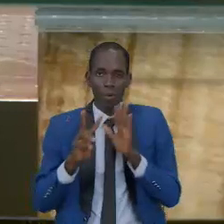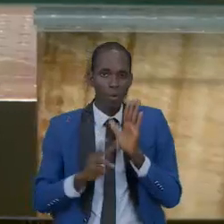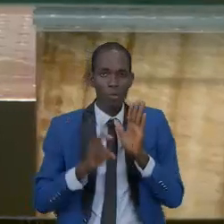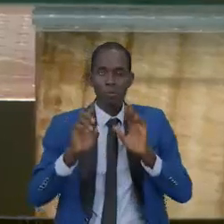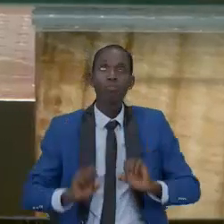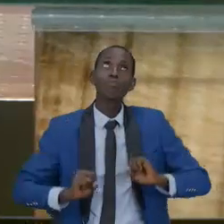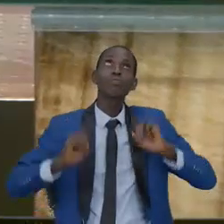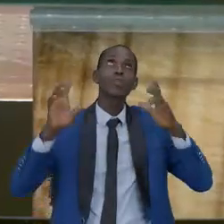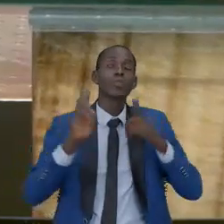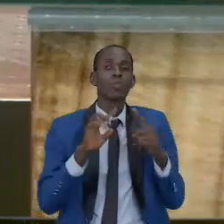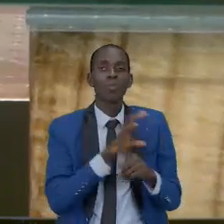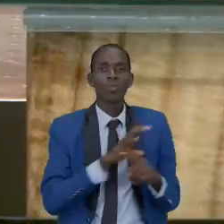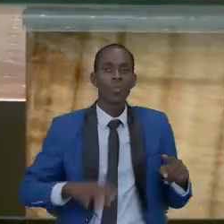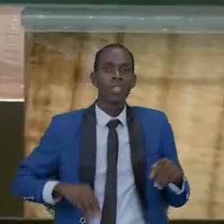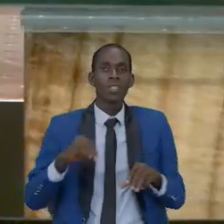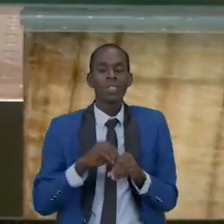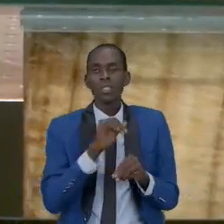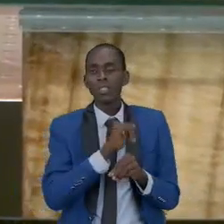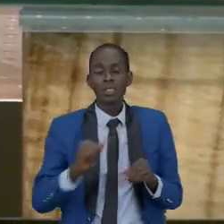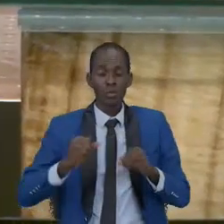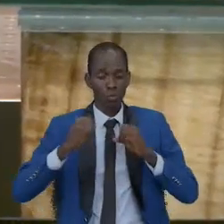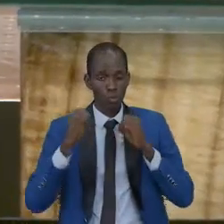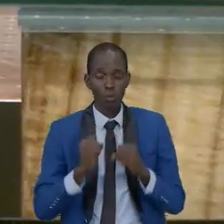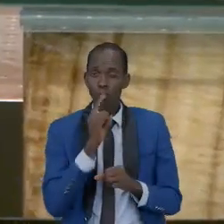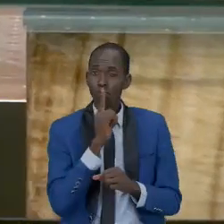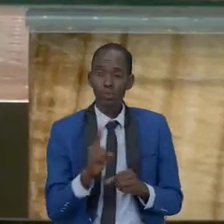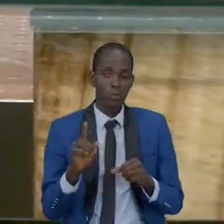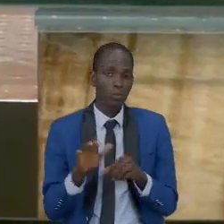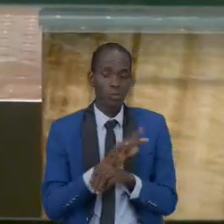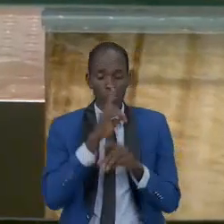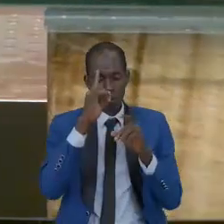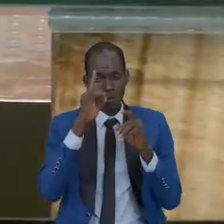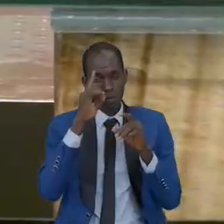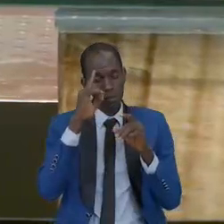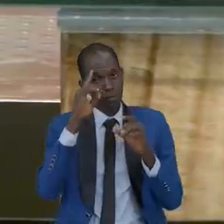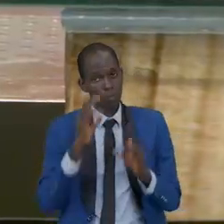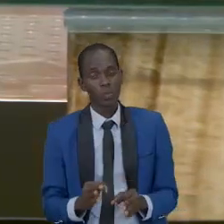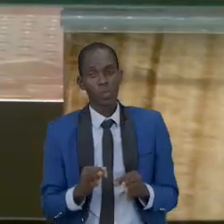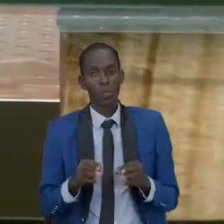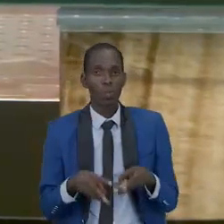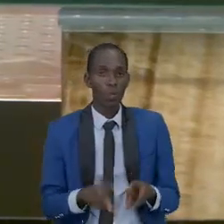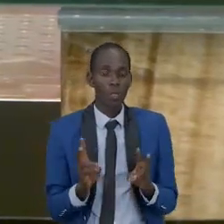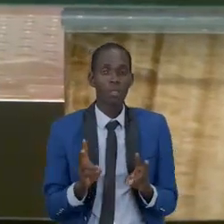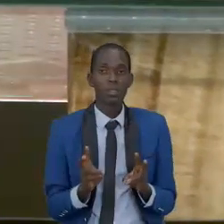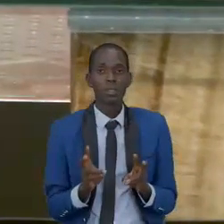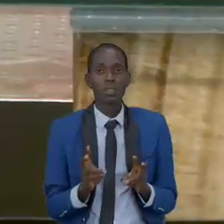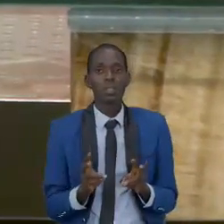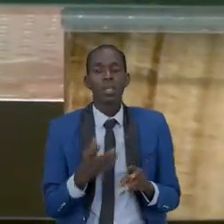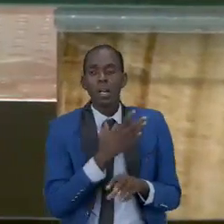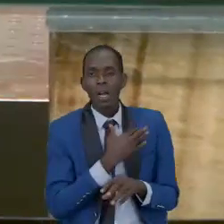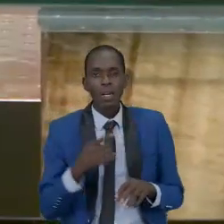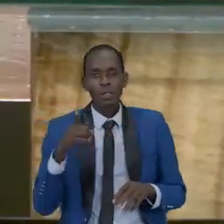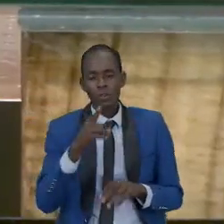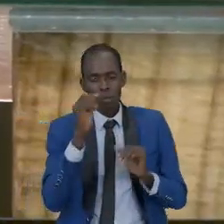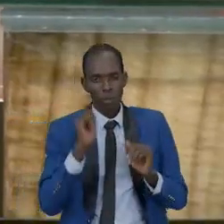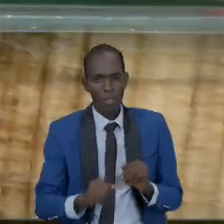Christ in a very definite way for a definite experience that you